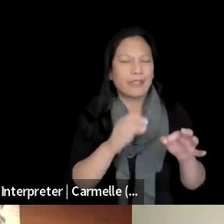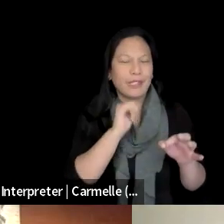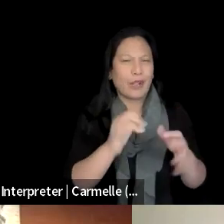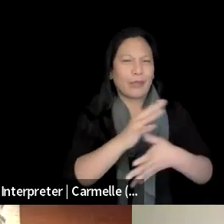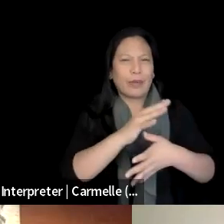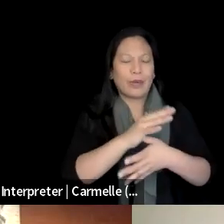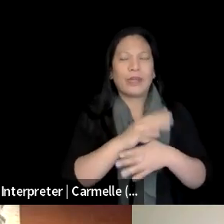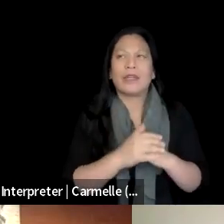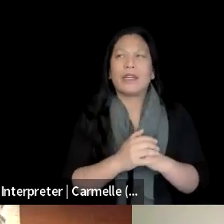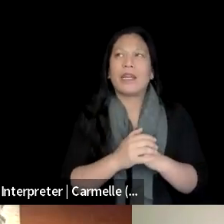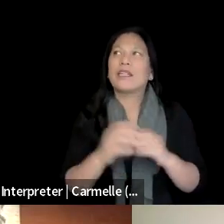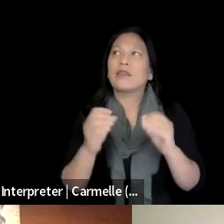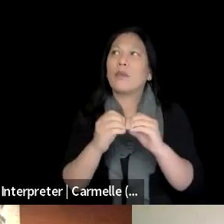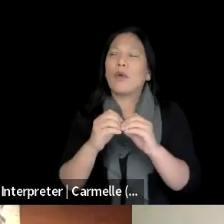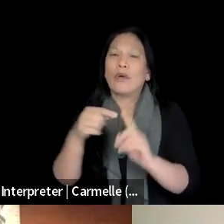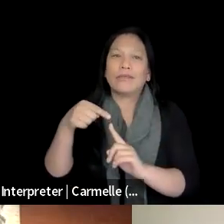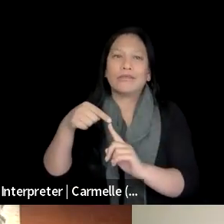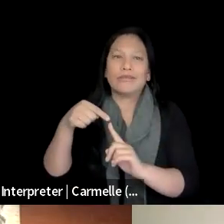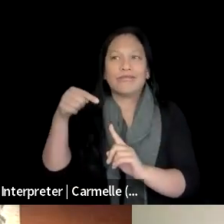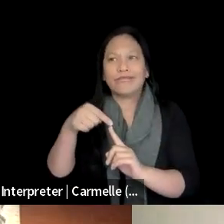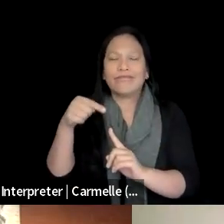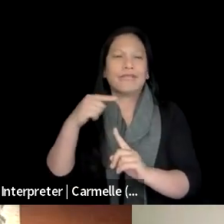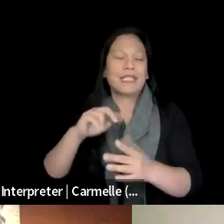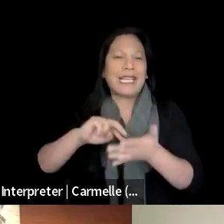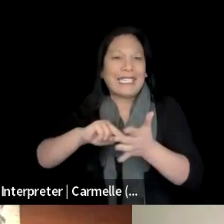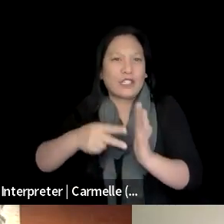more about being intentional and